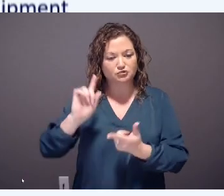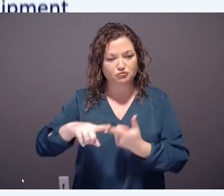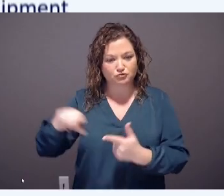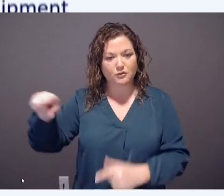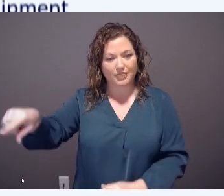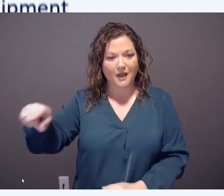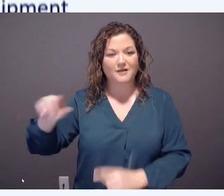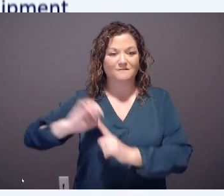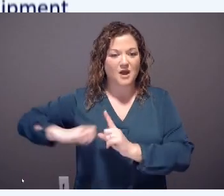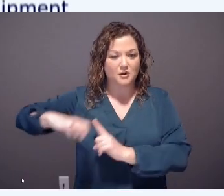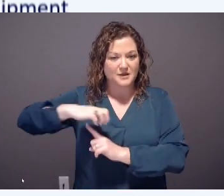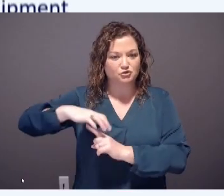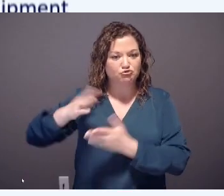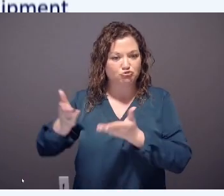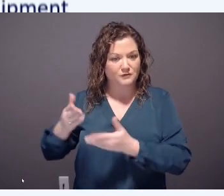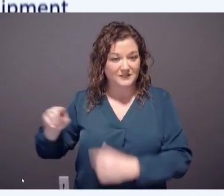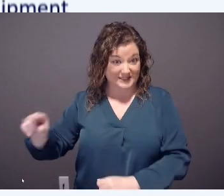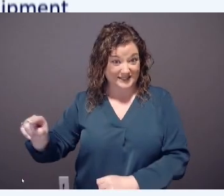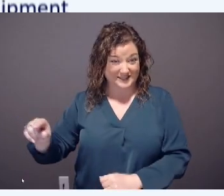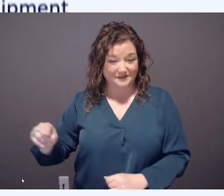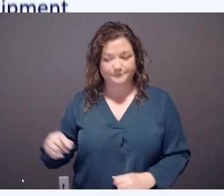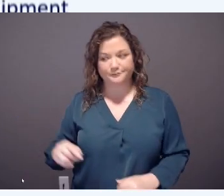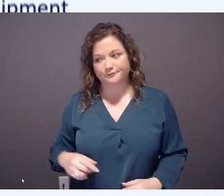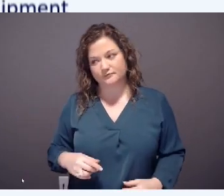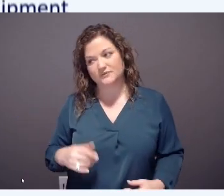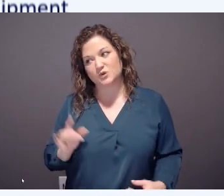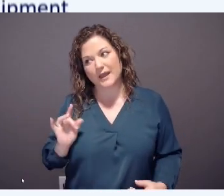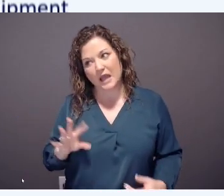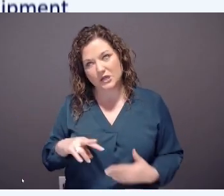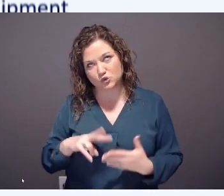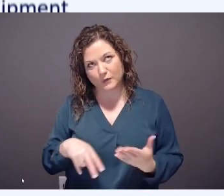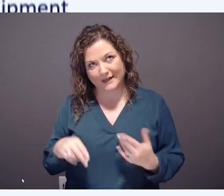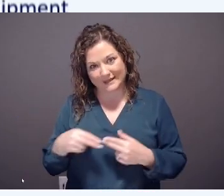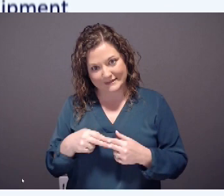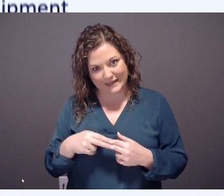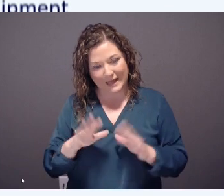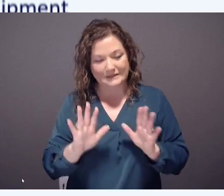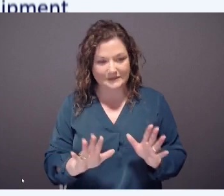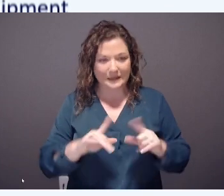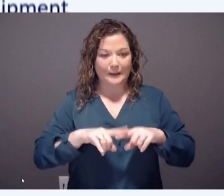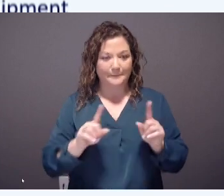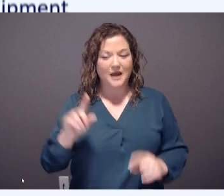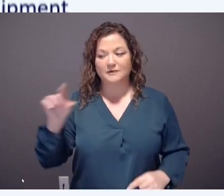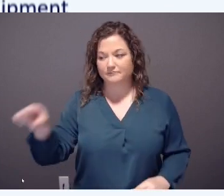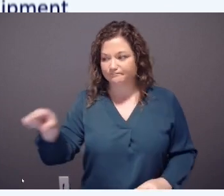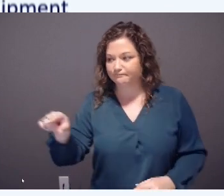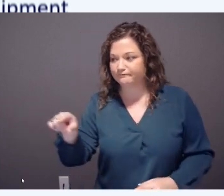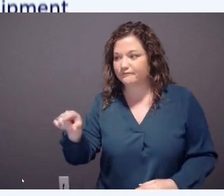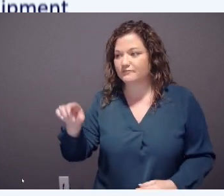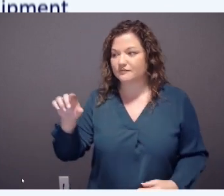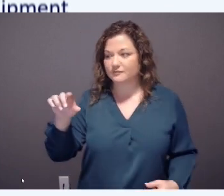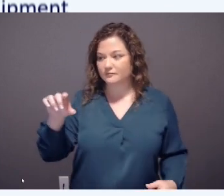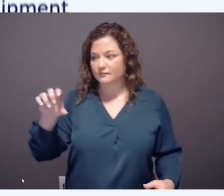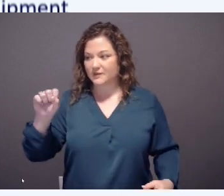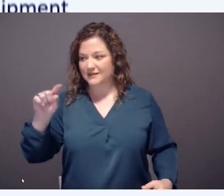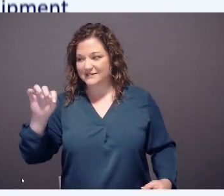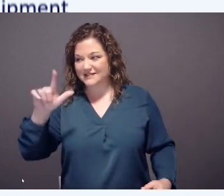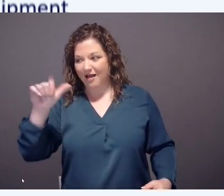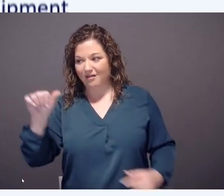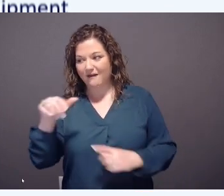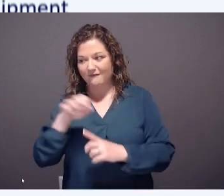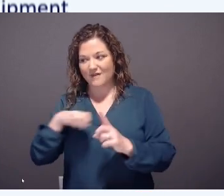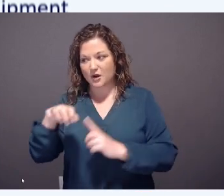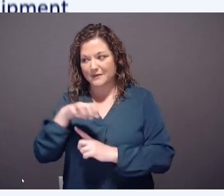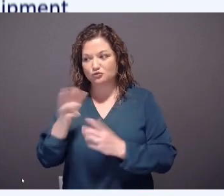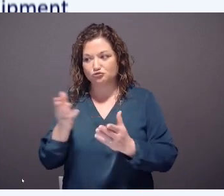Services. So I hate to read off the slide, but Stella Environmental Services, they are the leading transfer station management